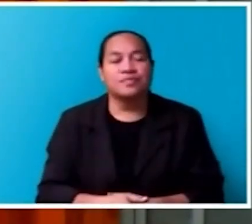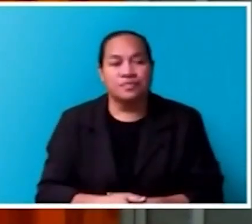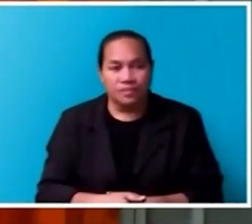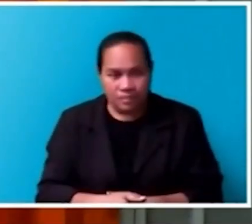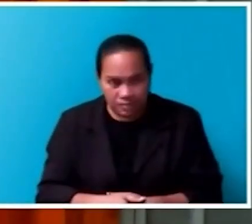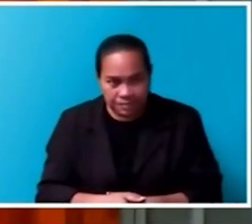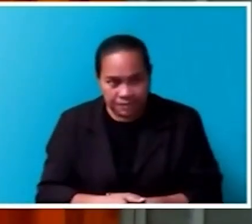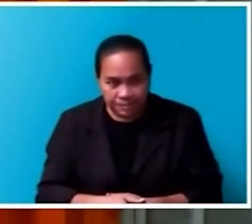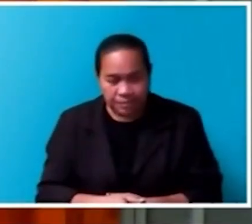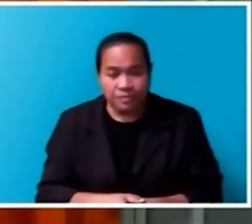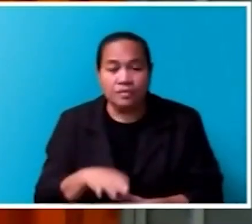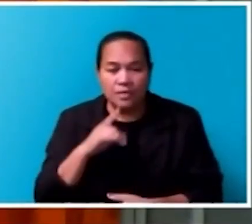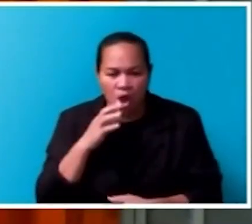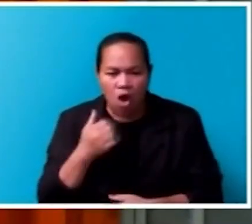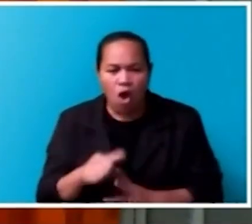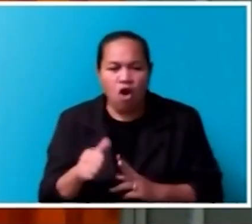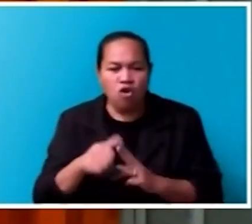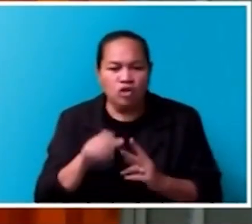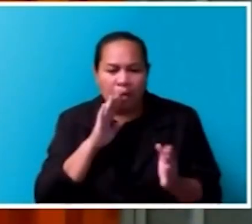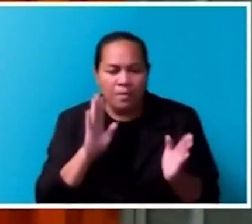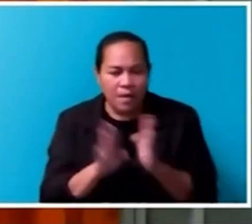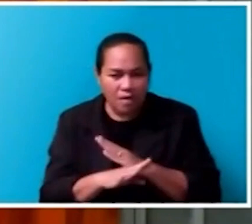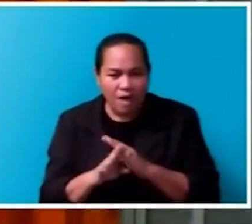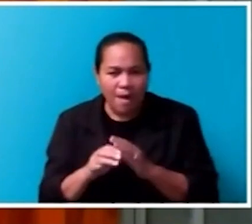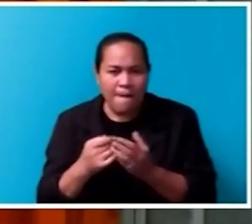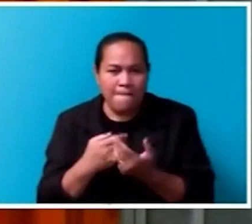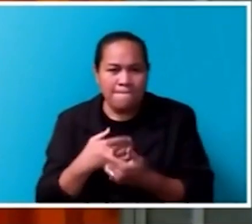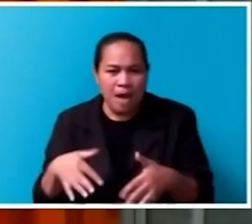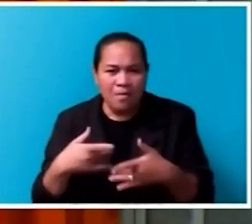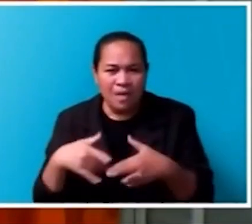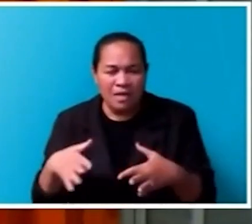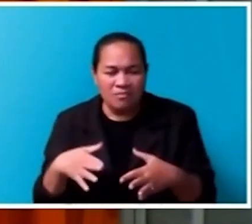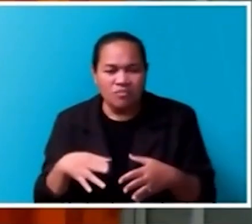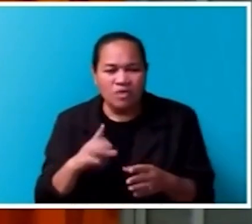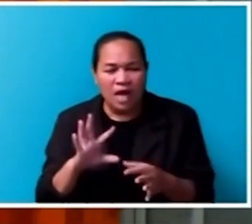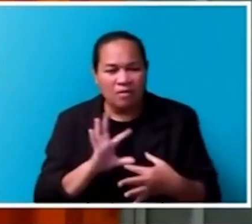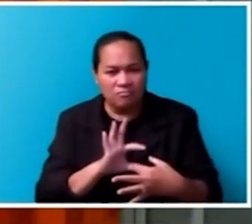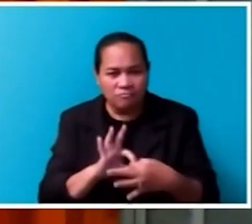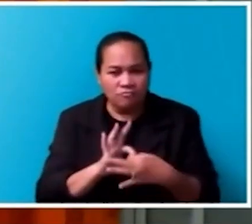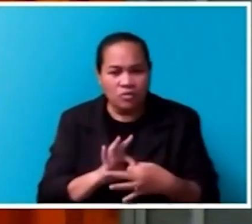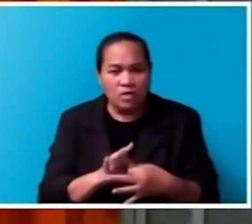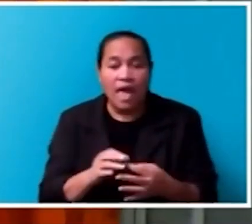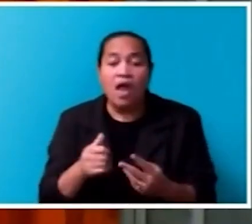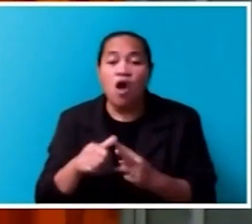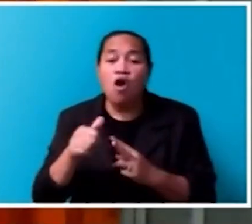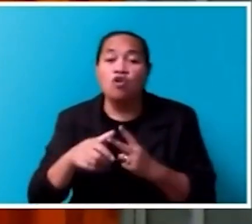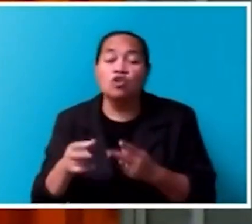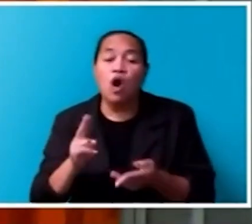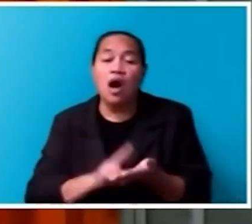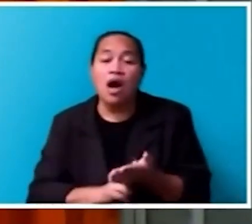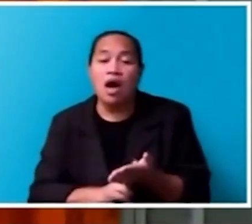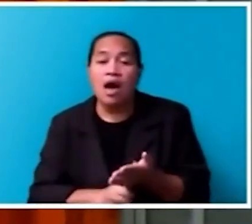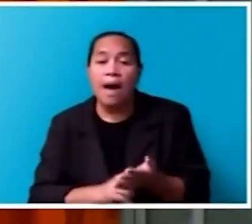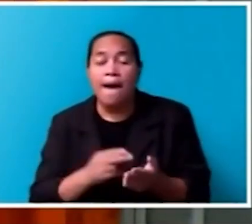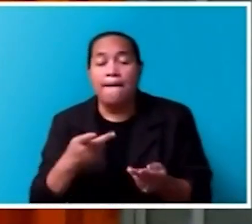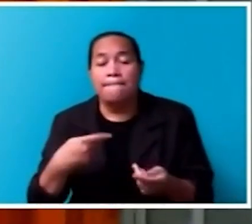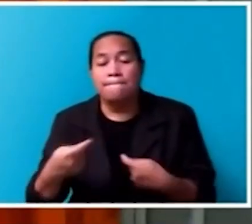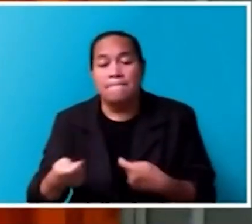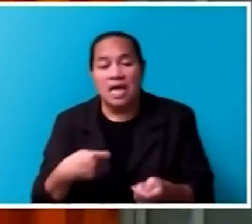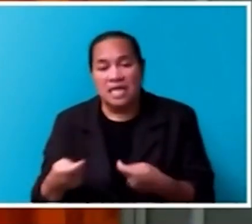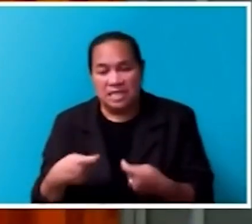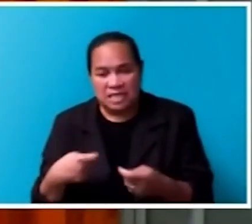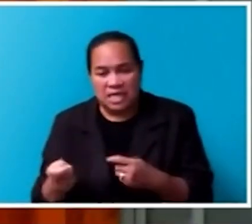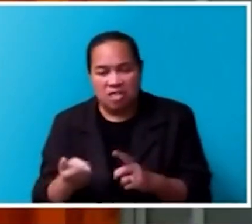the public-private partnership between the Nosori Town Council and the Market Development PT Limited, subsidiary